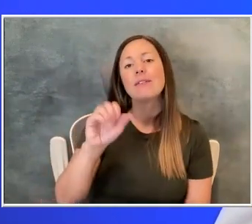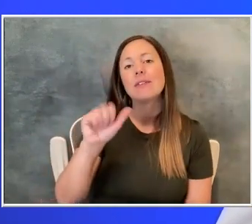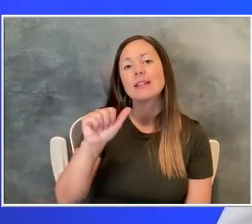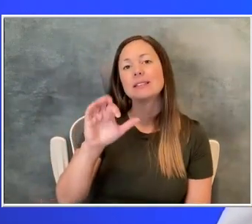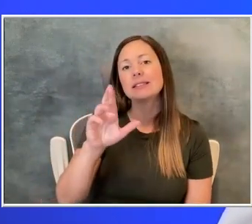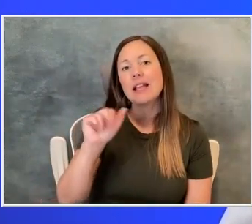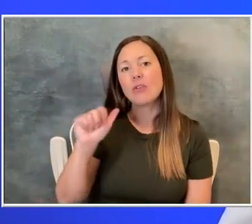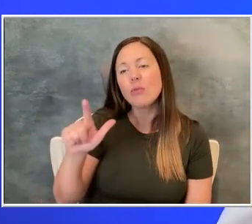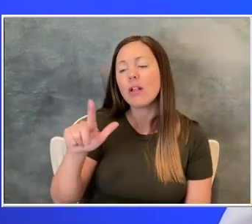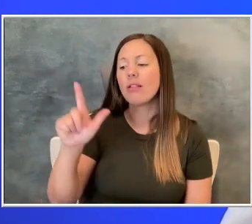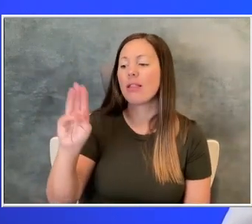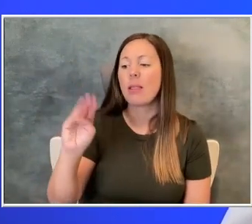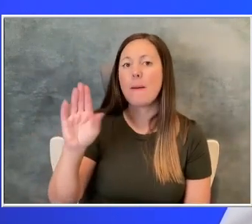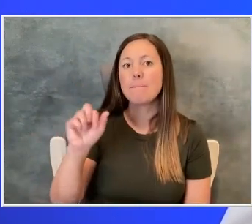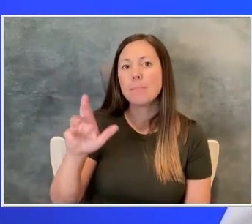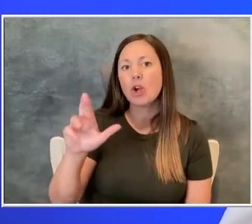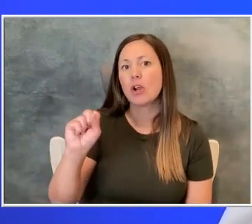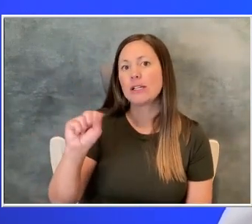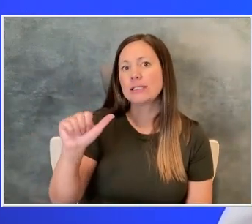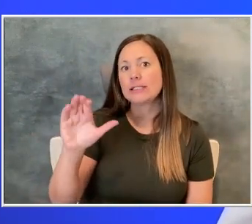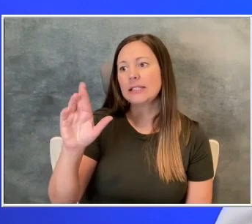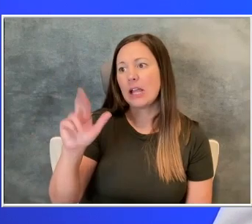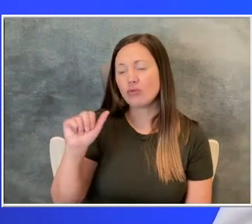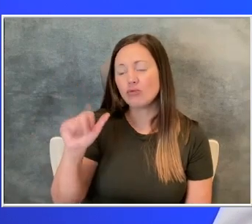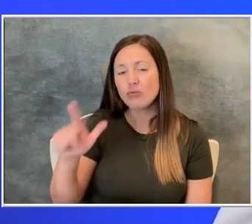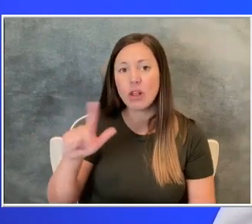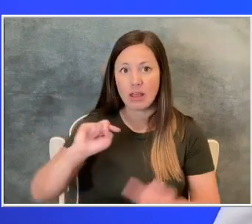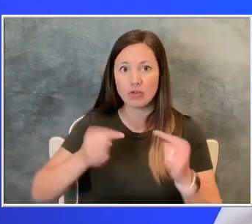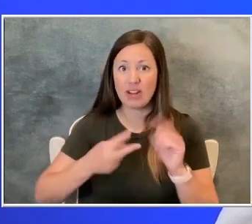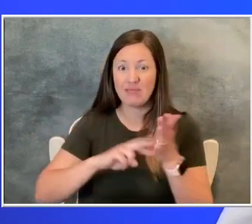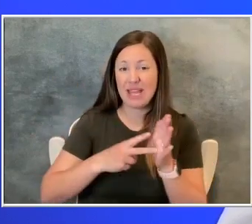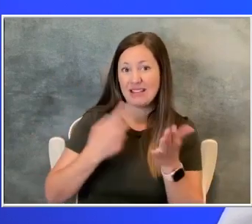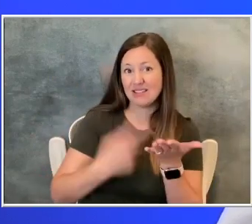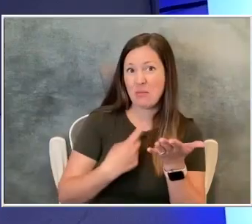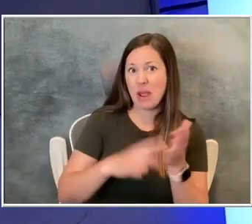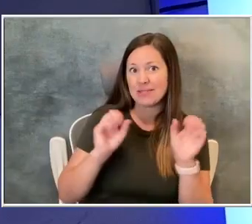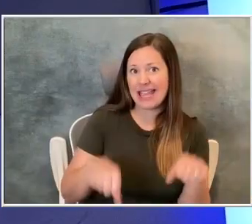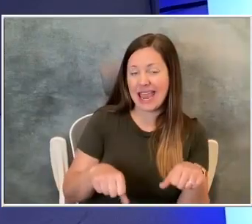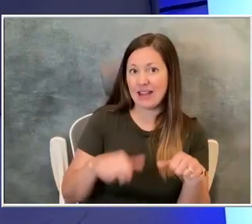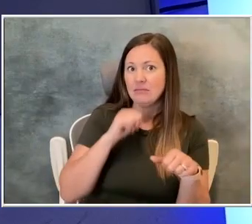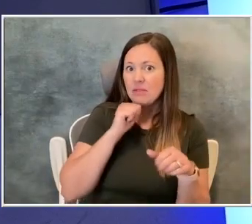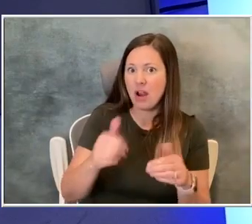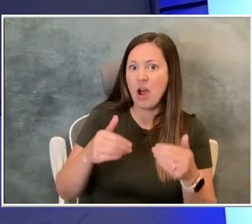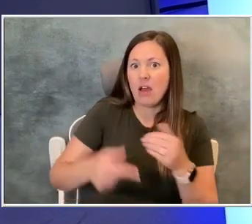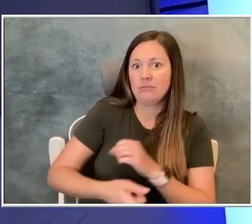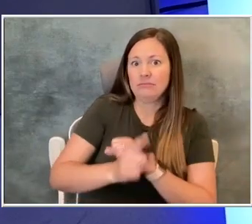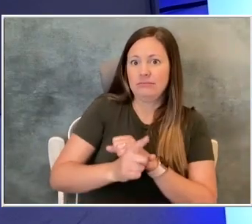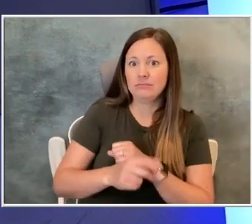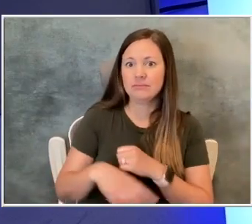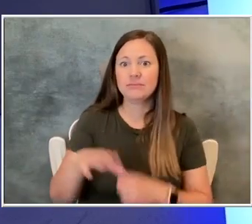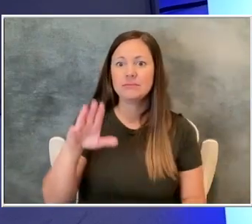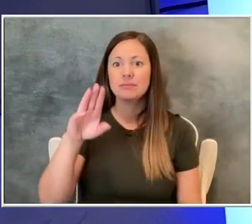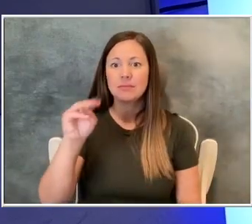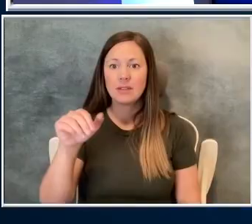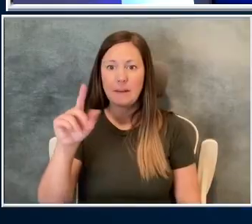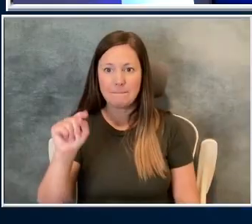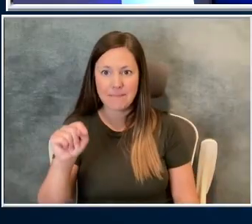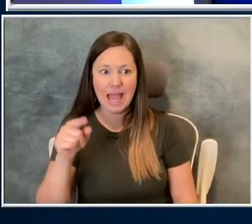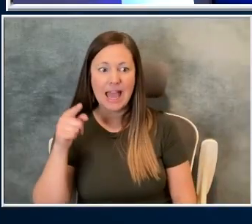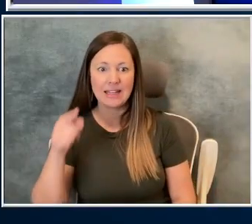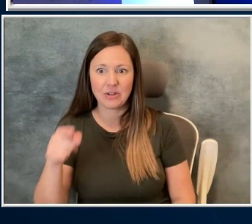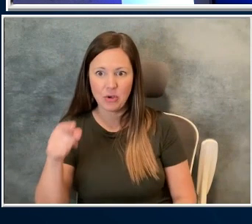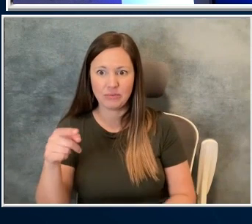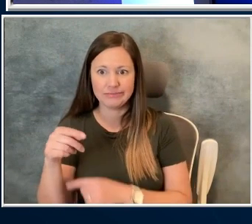that leads to a problem with erections. Matt, I'm just gonna, you kind of are shaking your head. You're welcome to jump